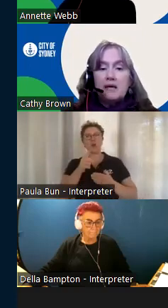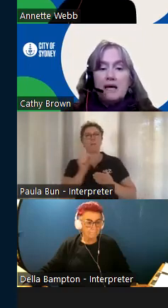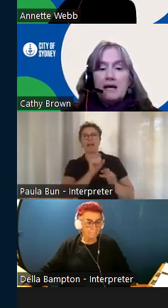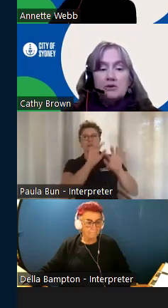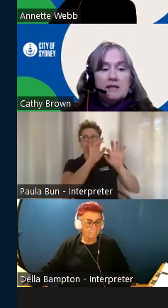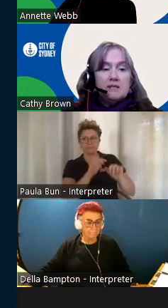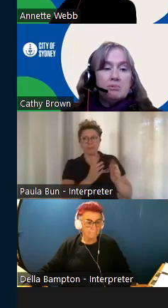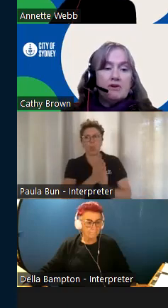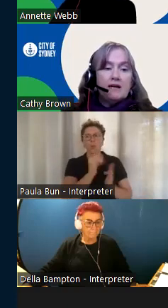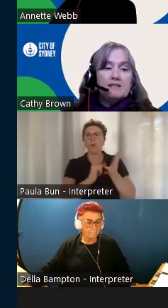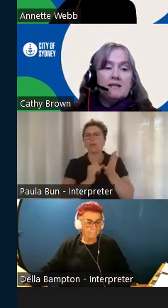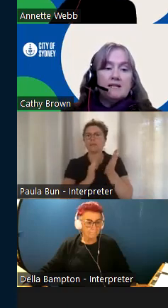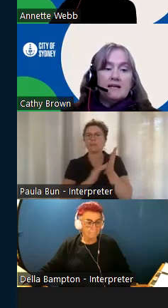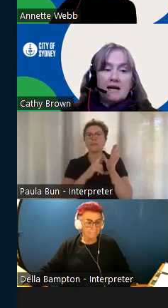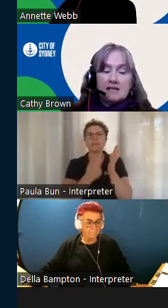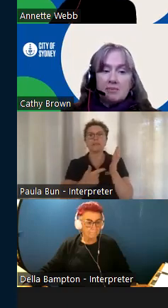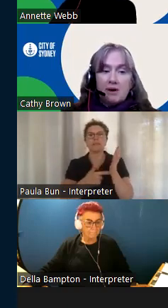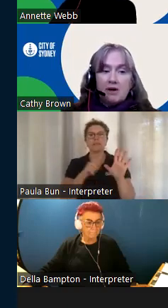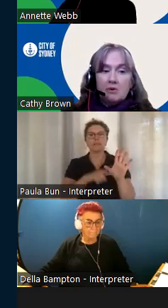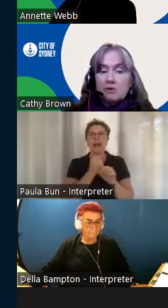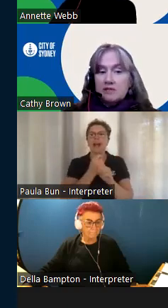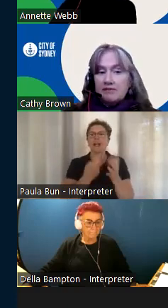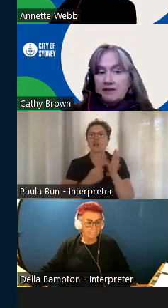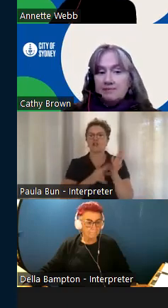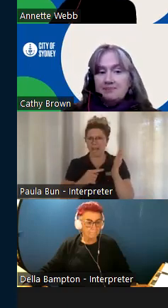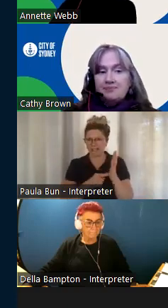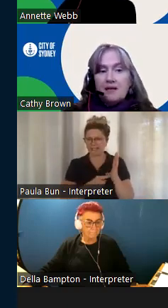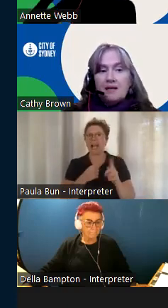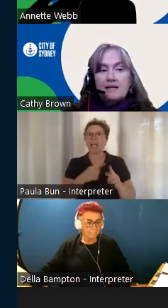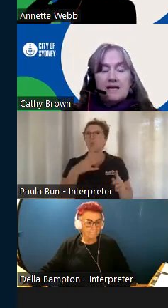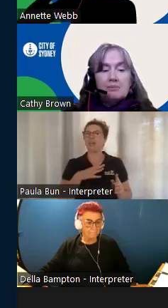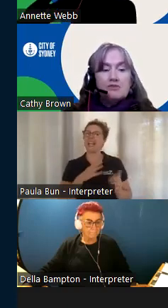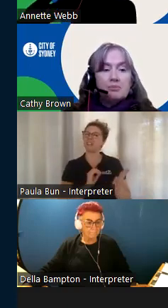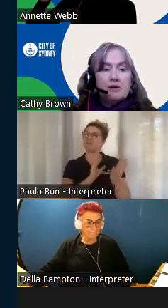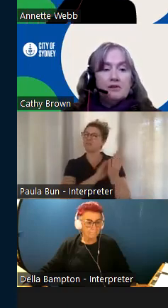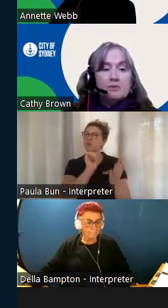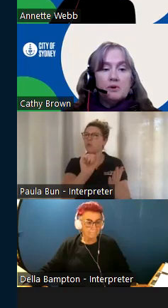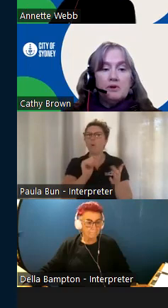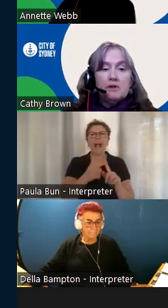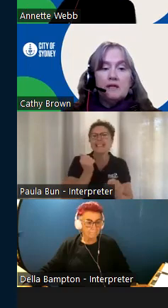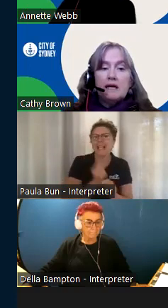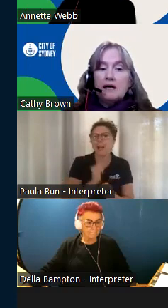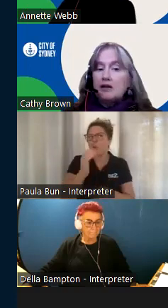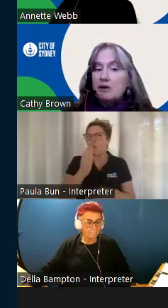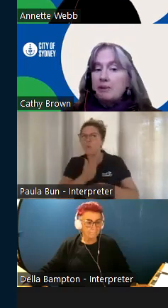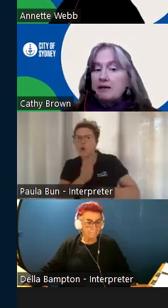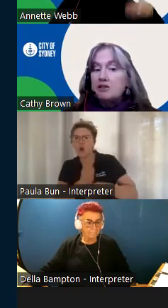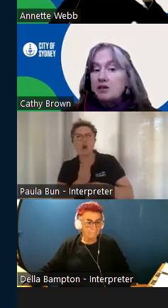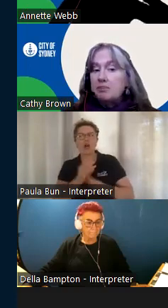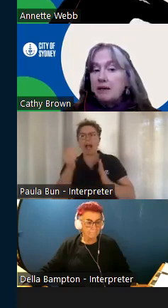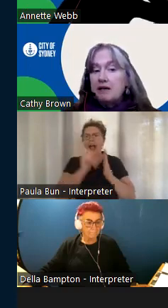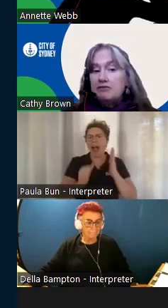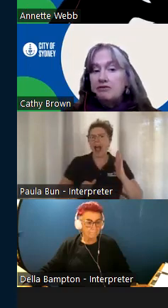portal, and you'll need to provide an artist bio or CV, examples of previous work, a